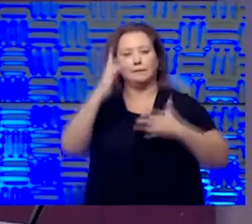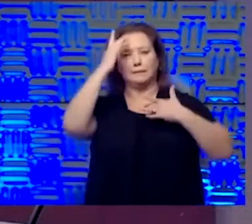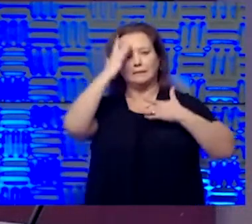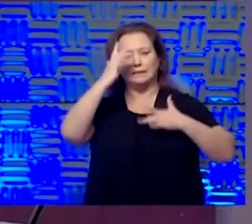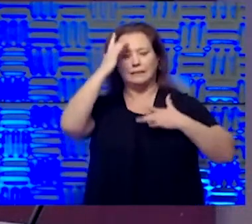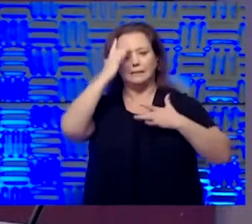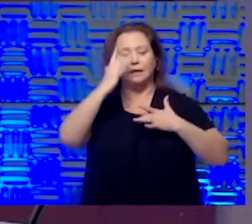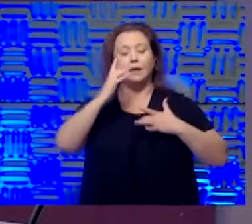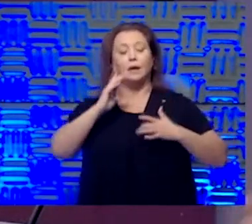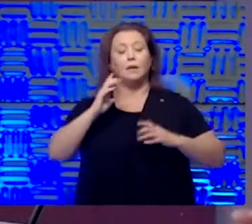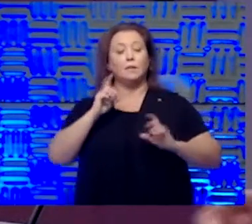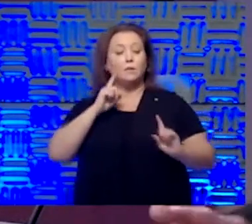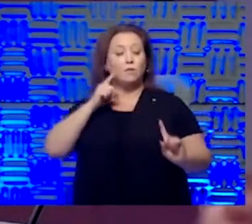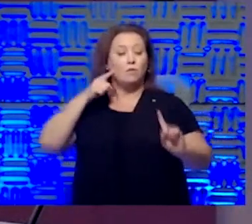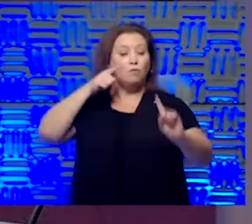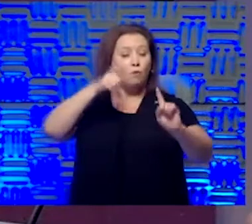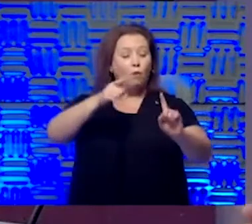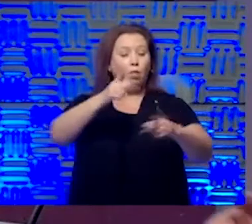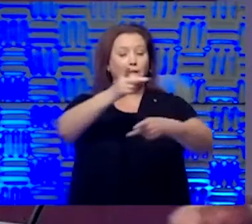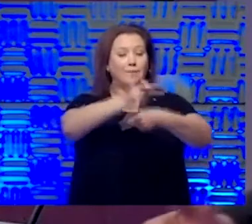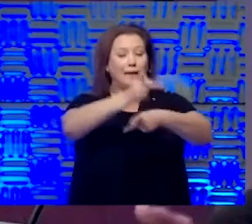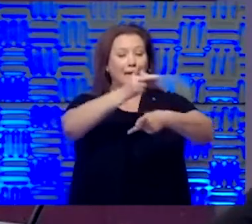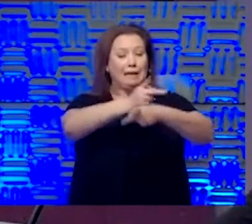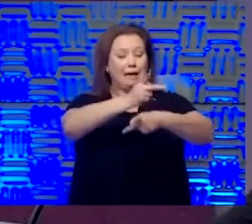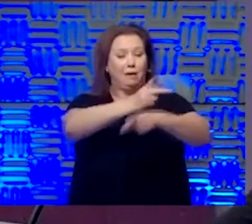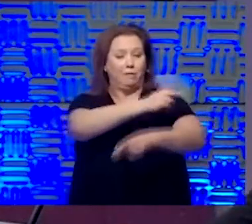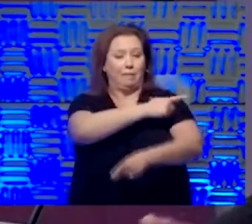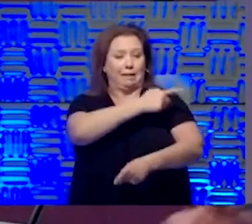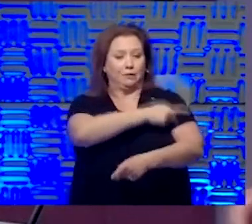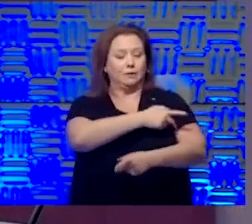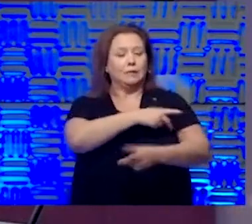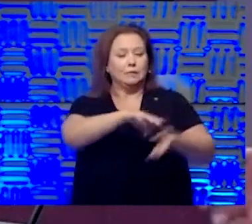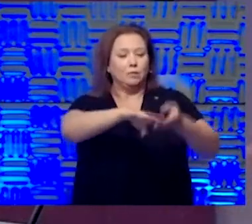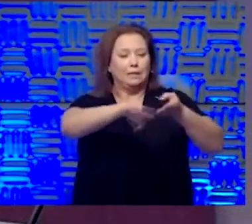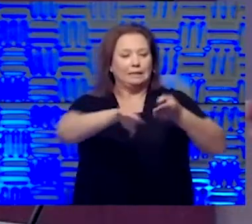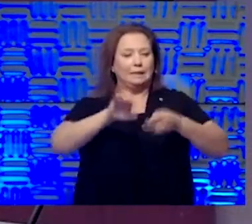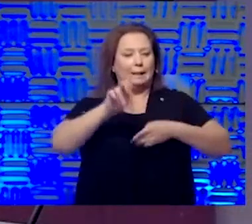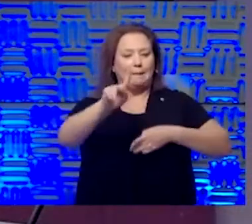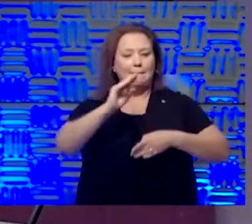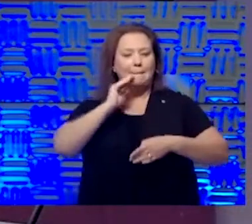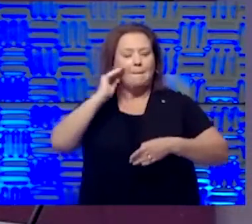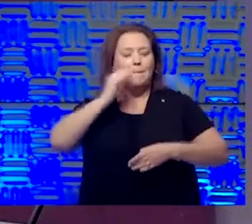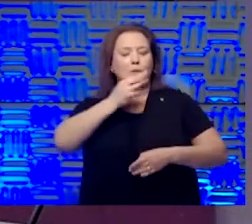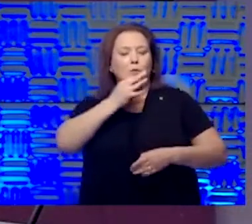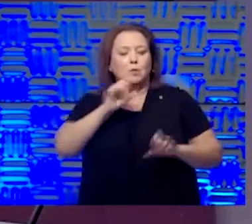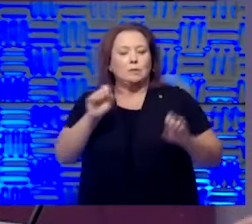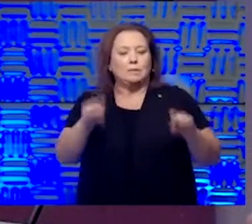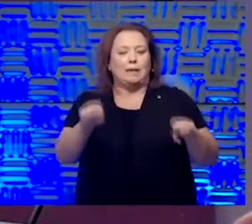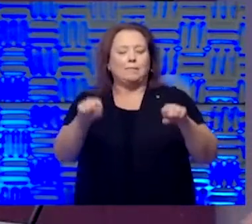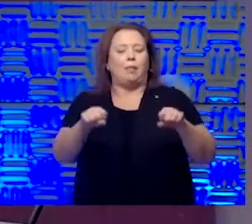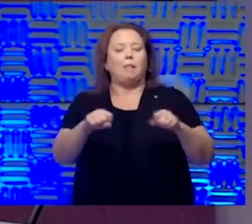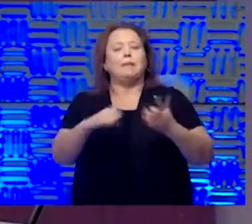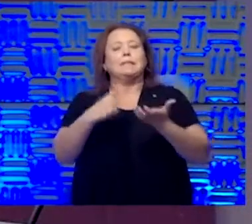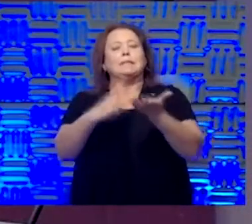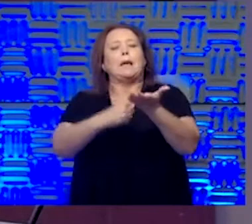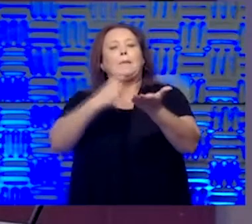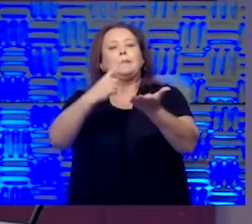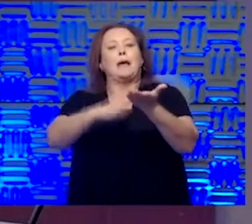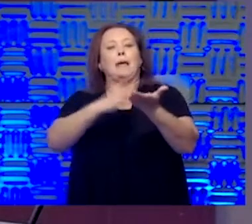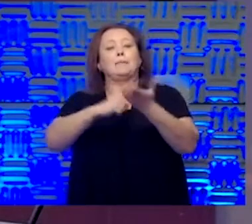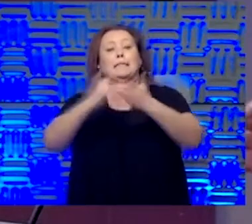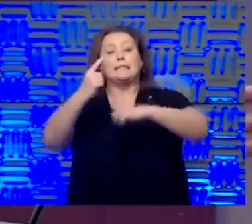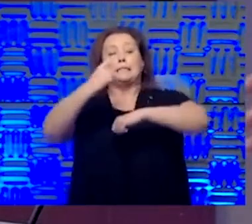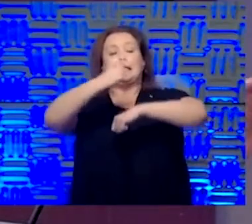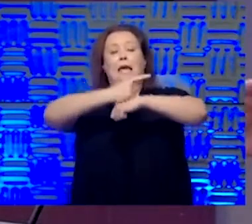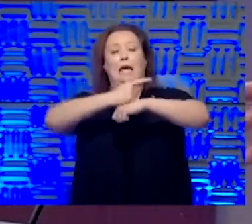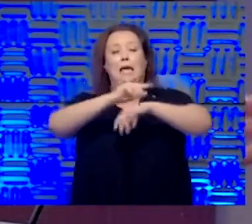care of these patients is to get them home or out of the hospital as quick as possible. But we can kind of sometimes navigate those days